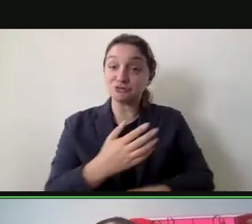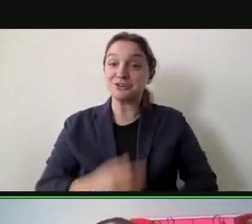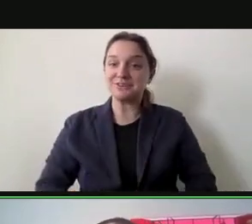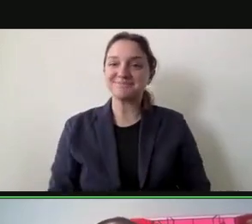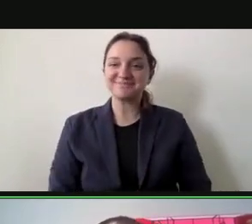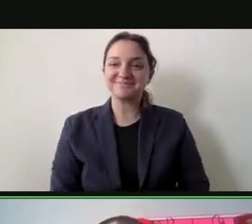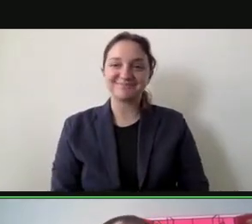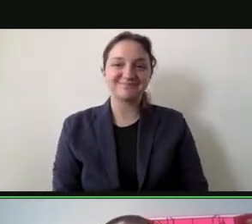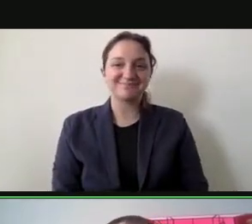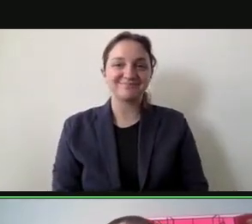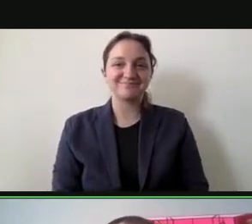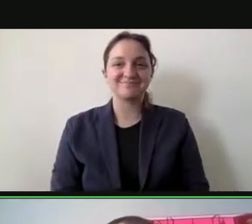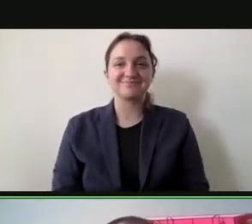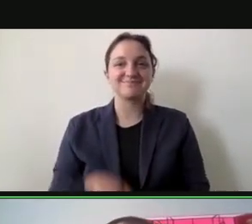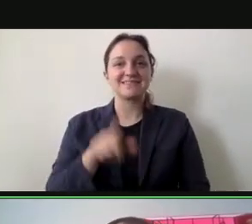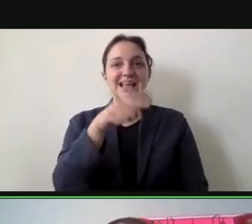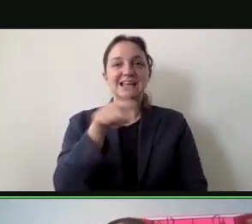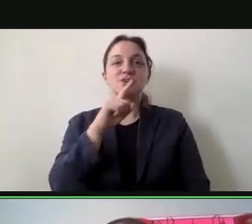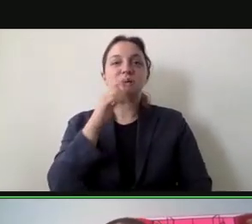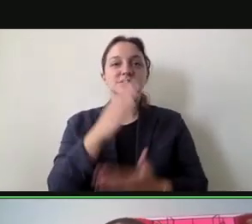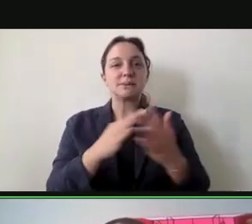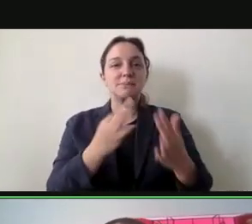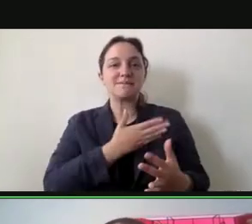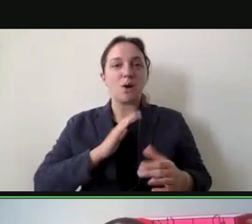These are some of our workers.